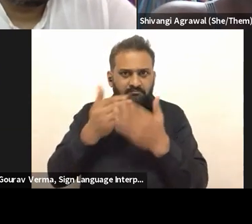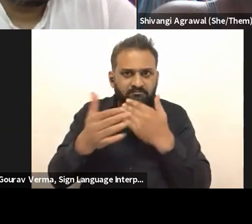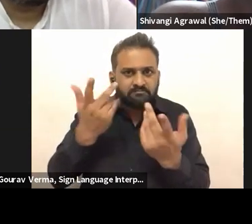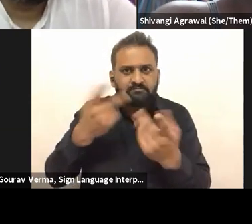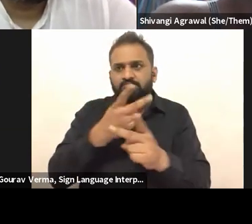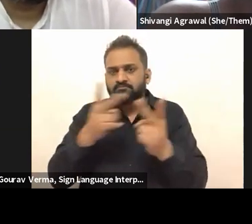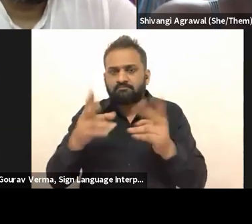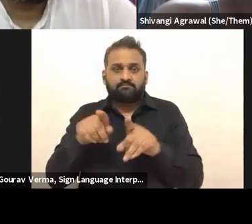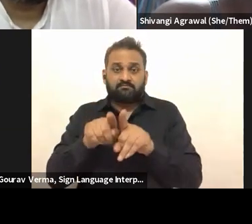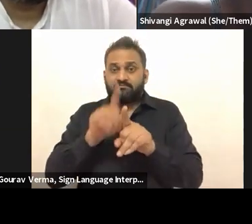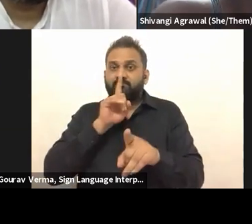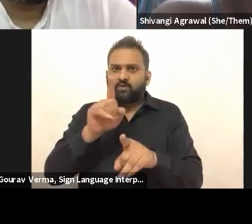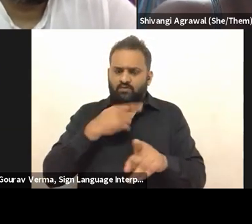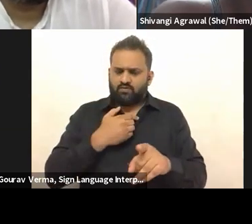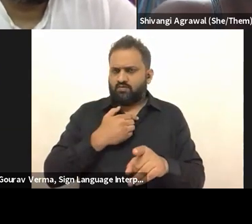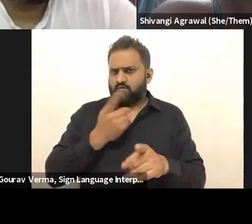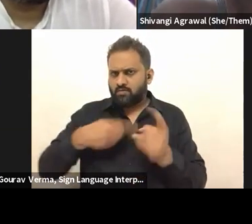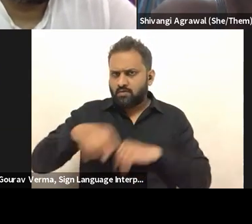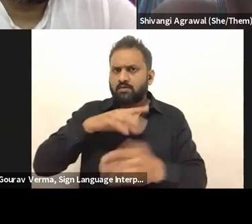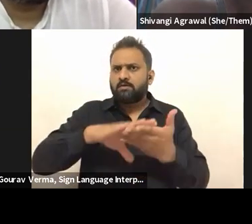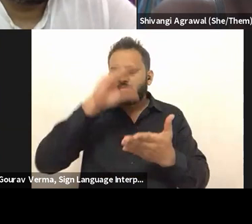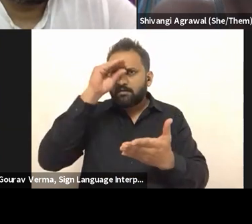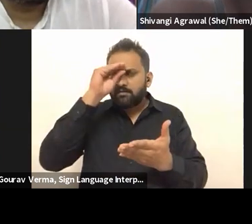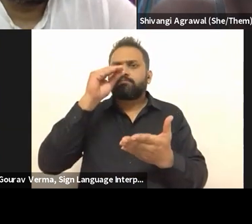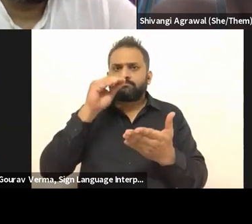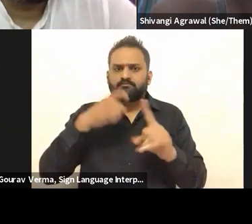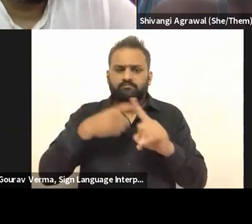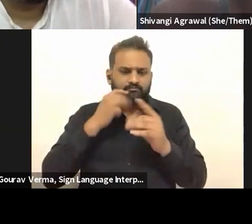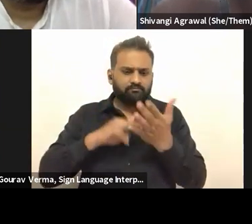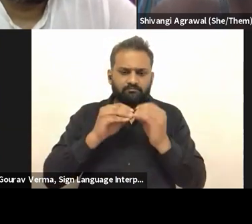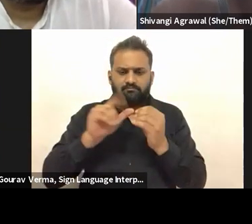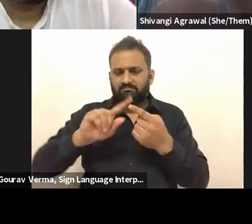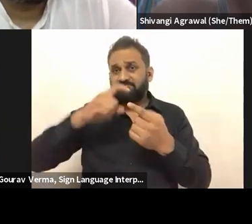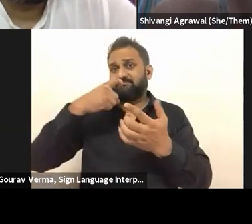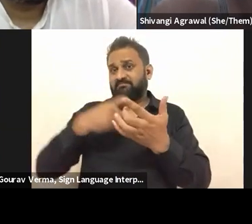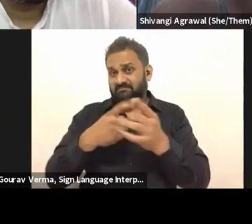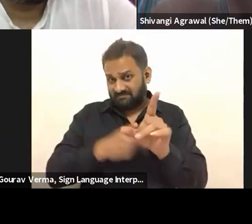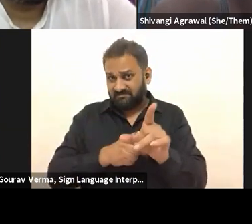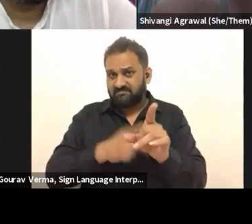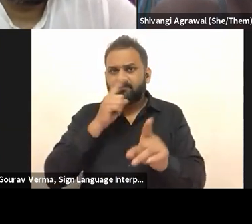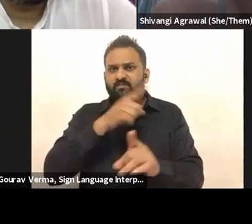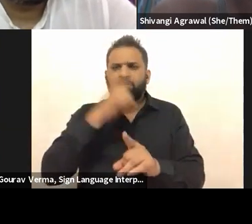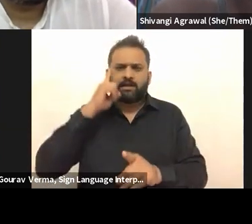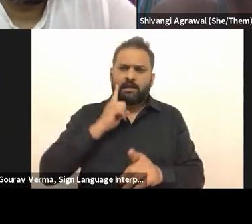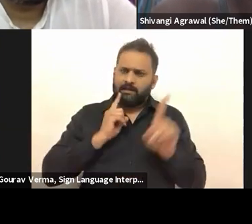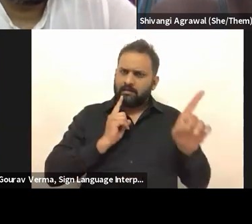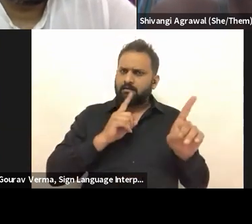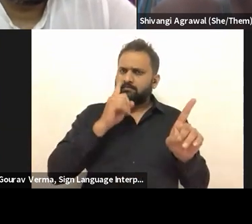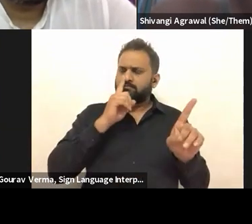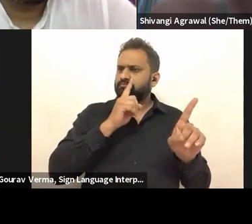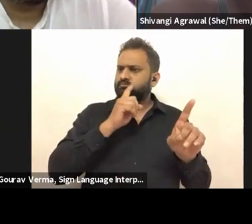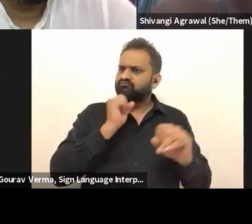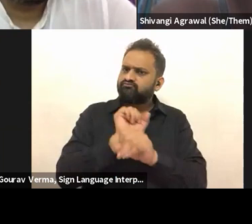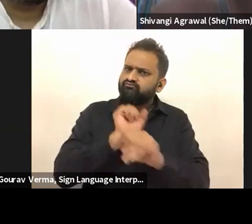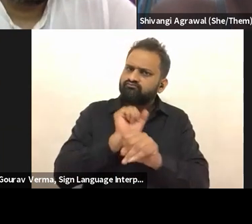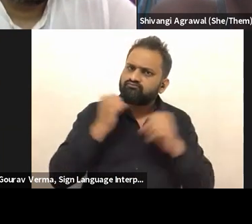have actually learned from Kimberly Crenshaw, who's a black feminist, who is who this